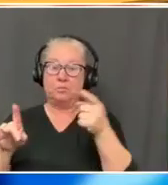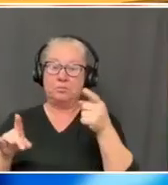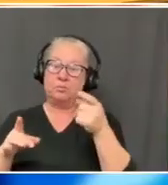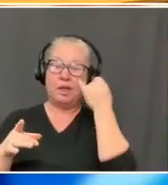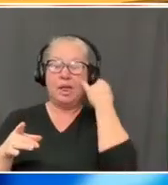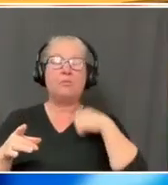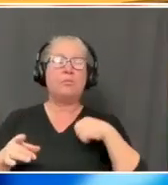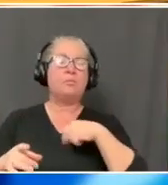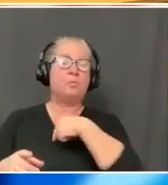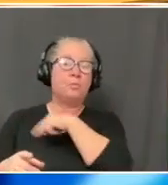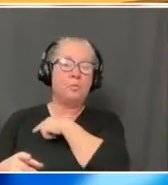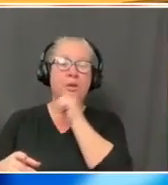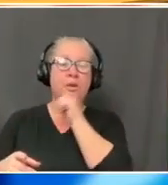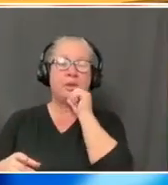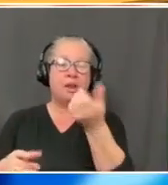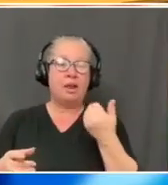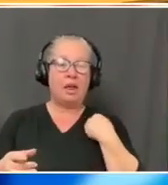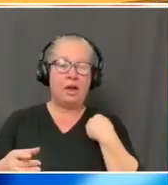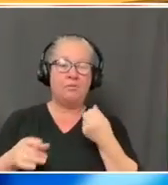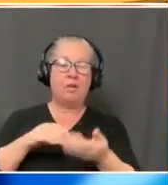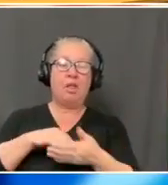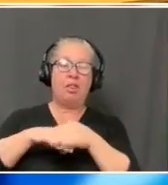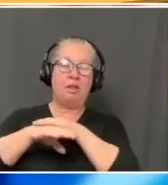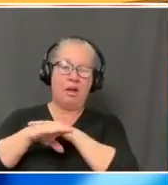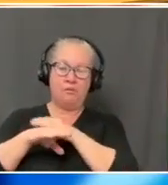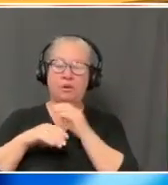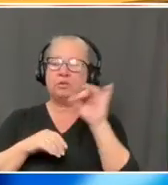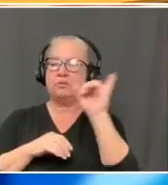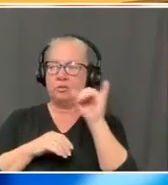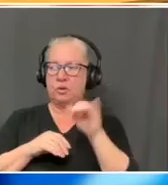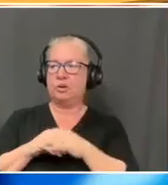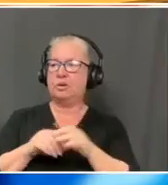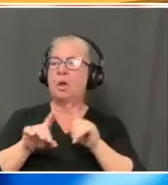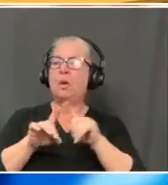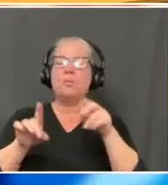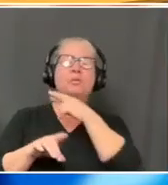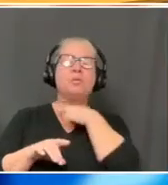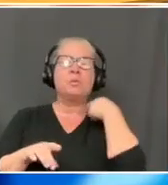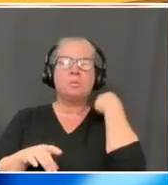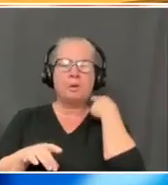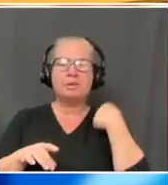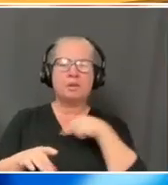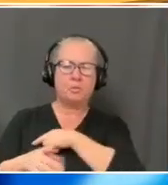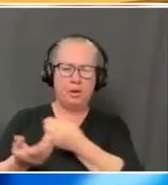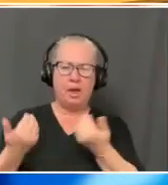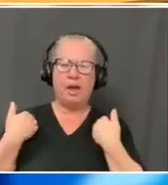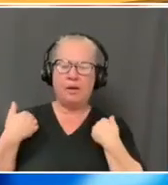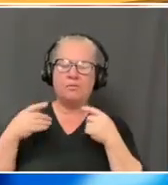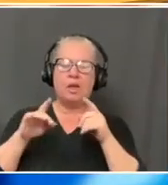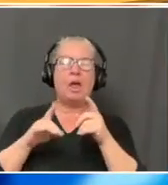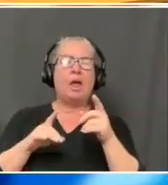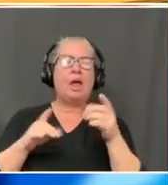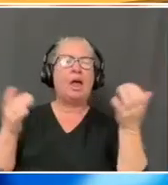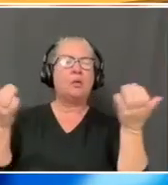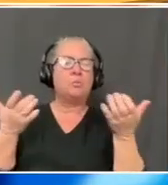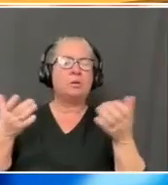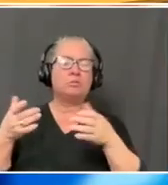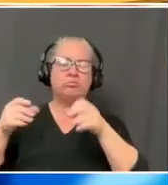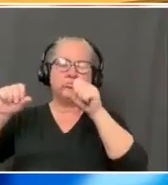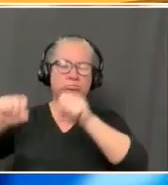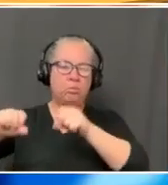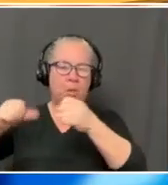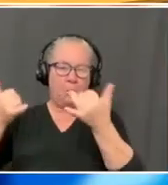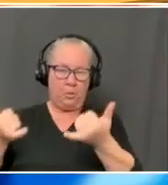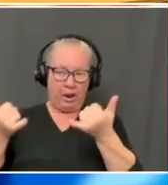we have is not just determined by the types of risks that we have, but also based on what's available in the insurance market. And sometimes, depending